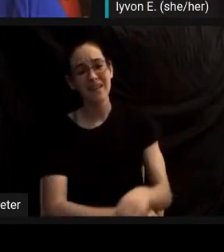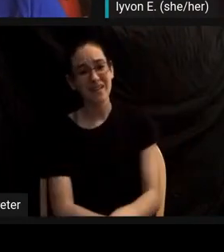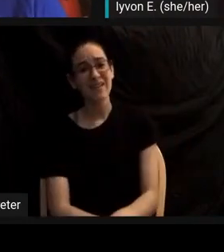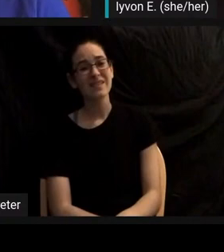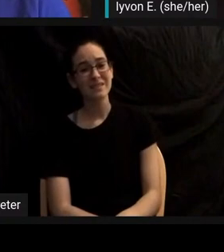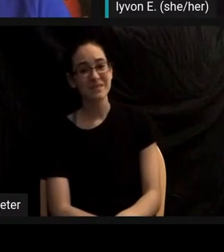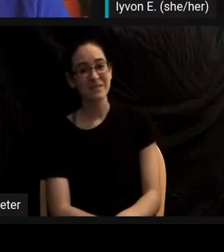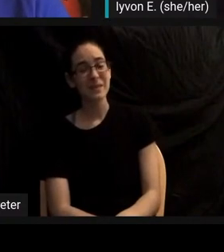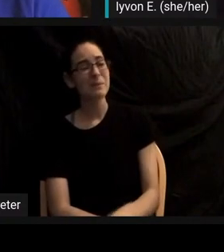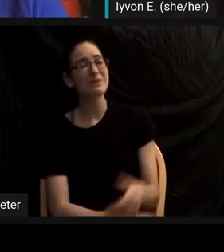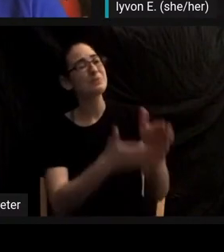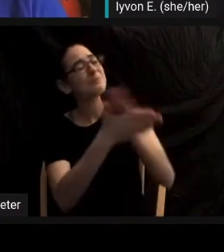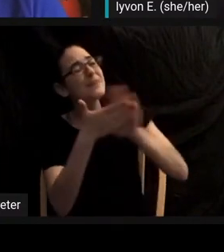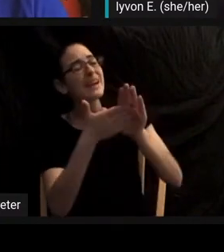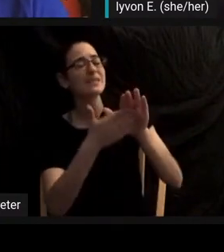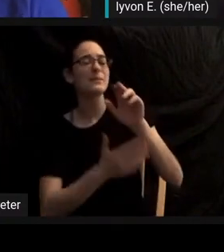Yeah, but be kind.